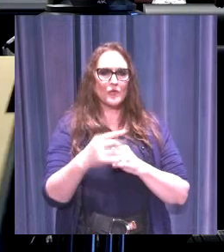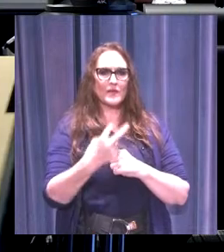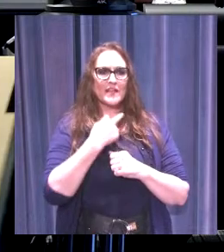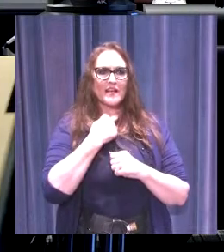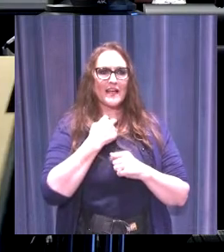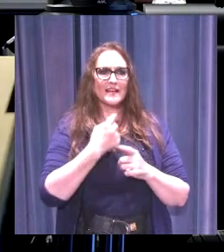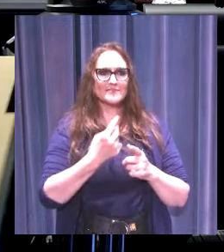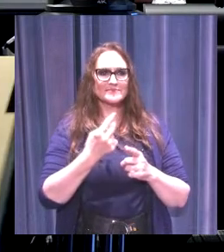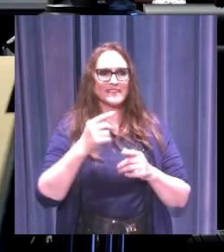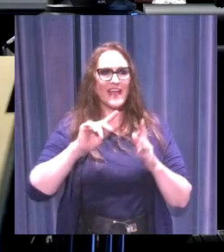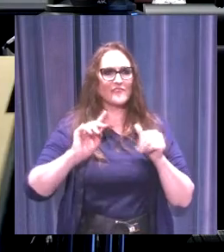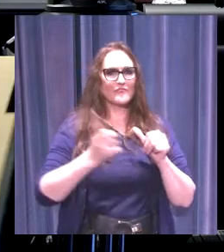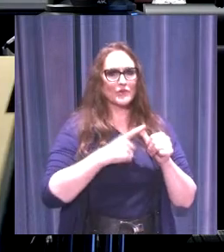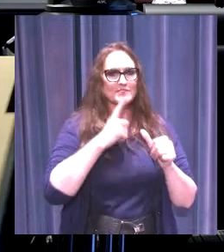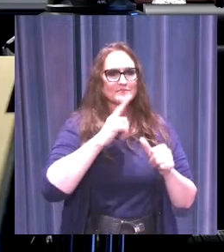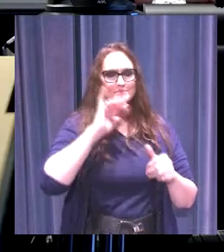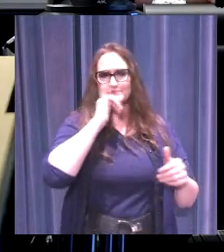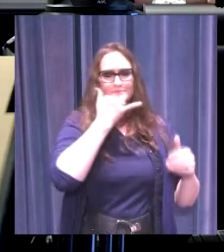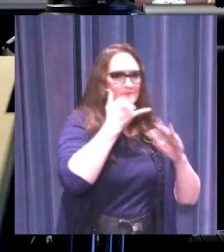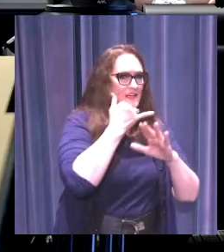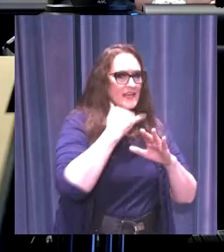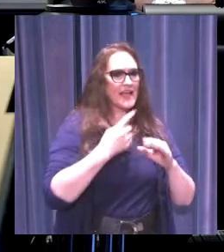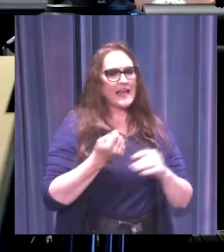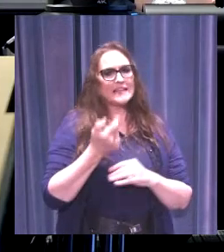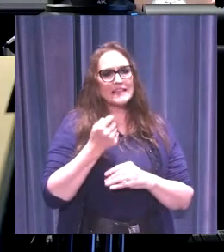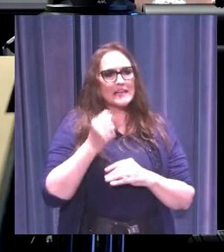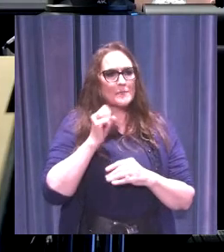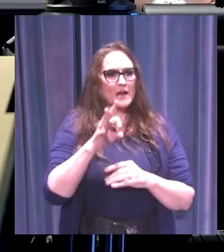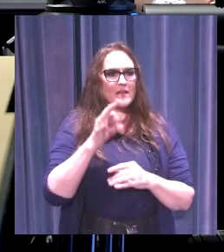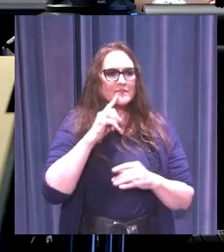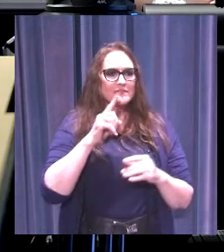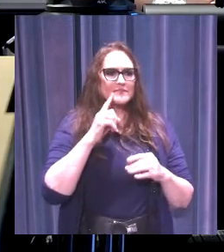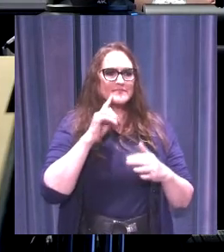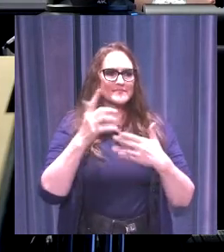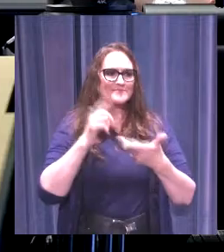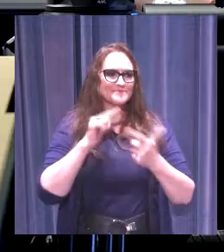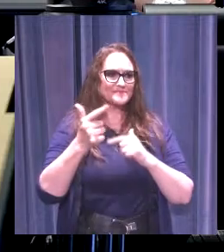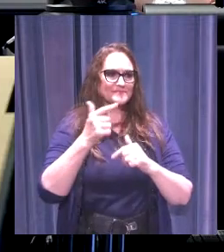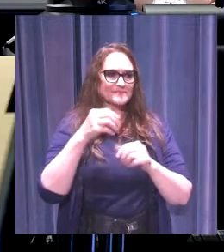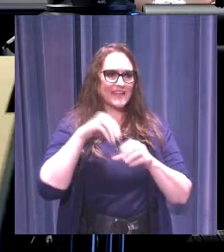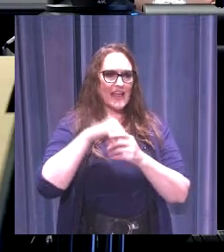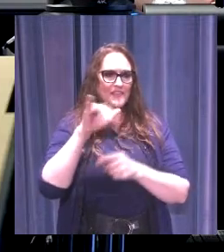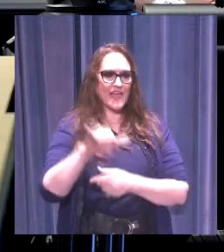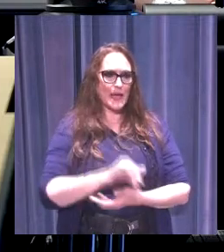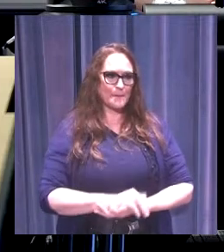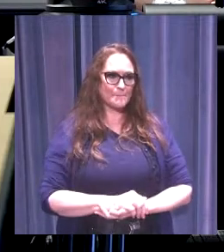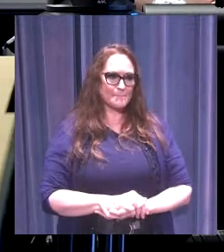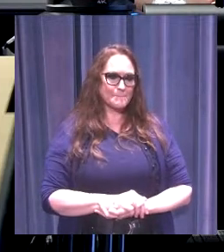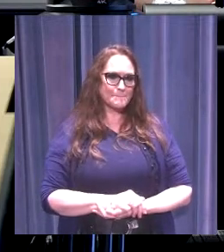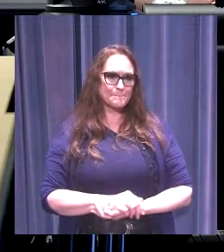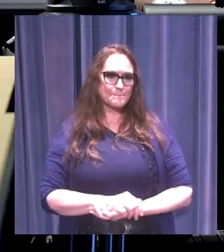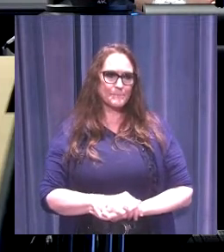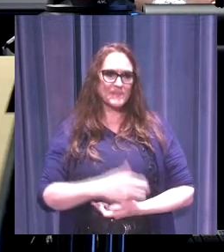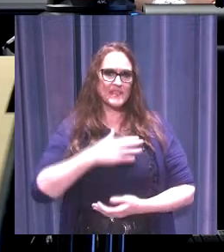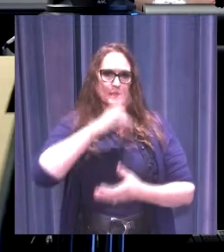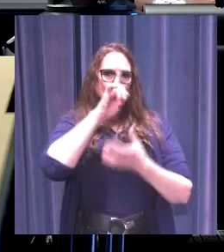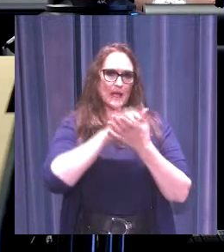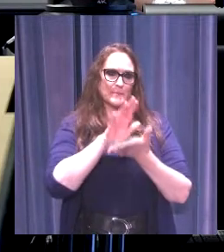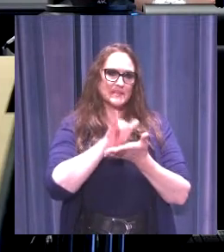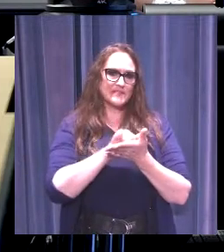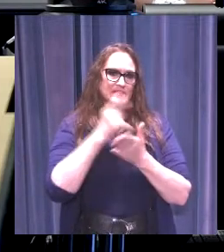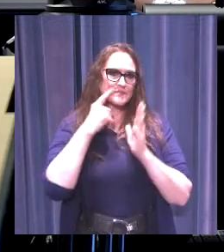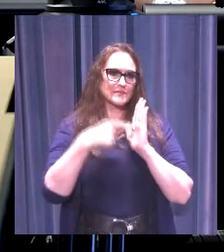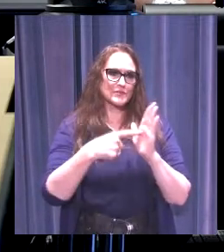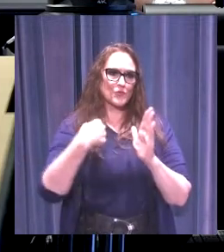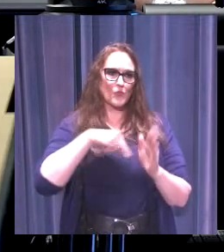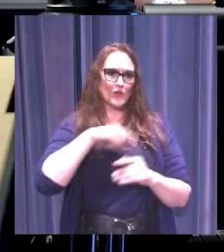flat-footed, and there was a little bit of flight or fight response in that. And my belief is, for instance,